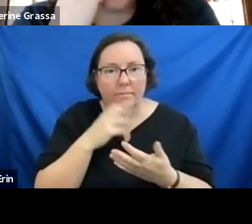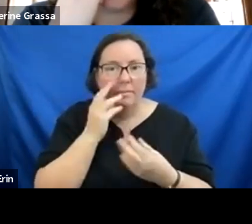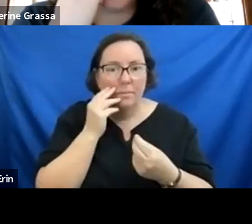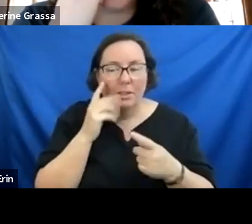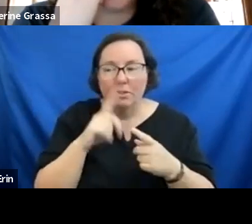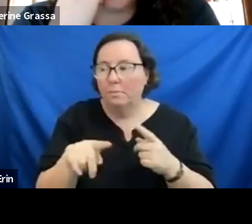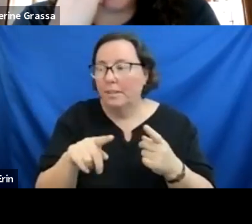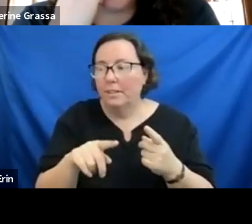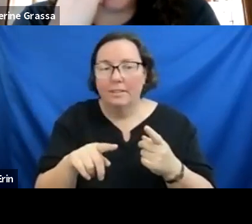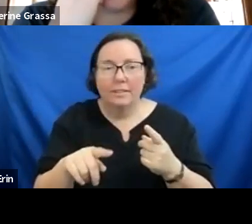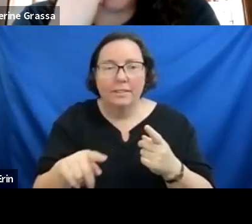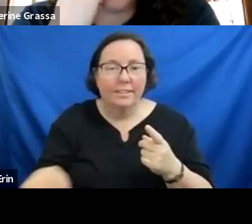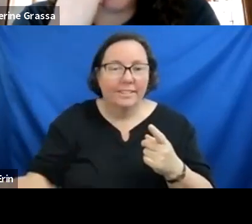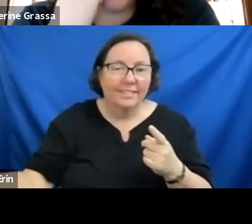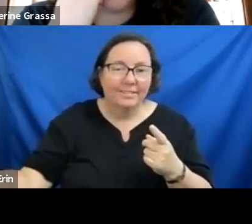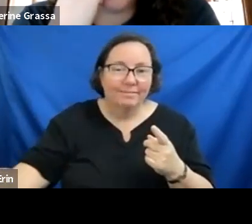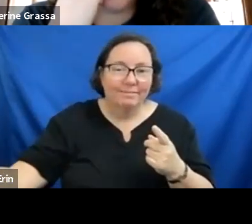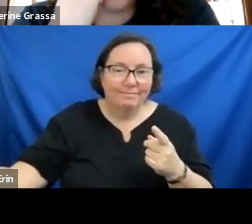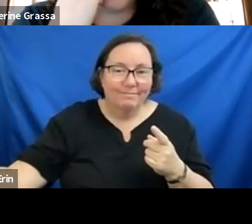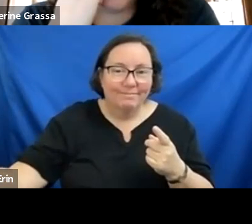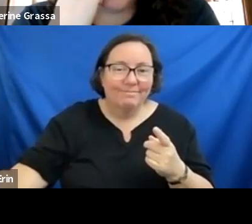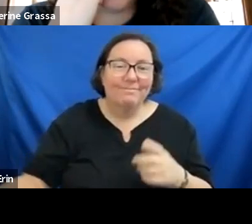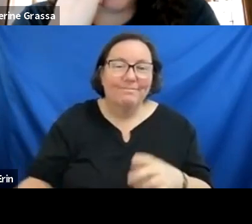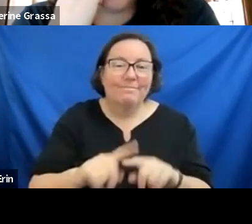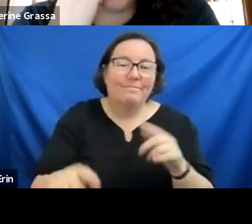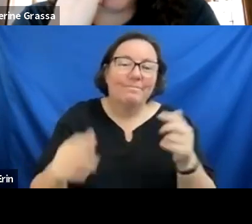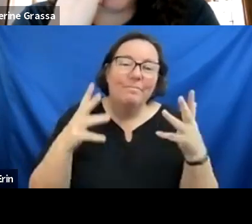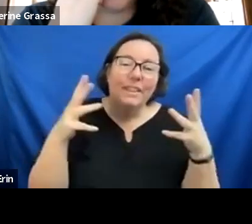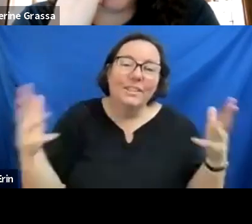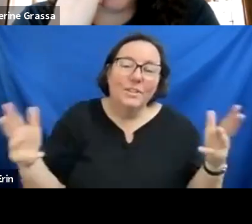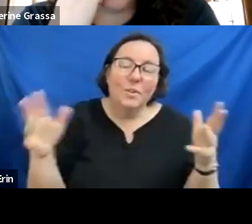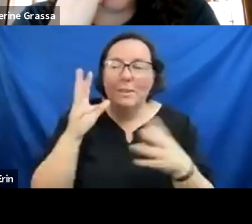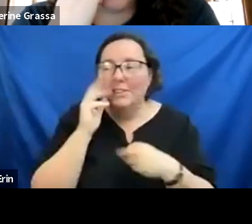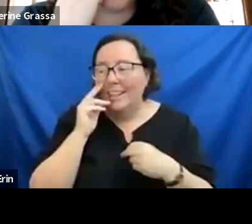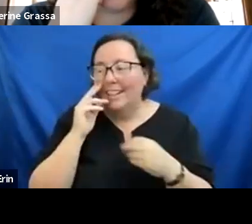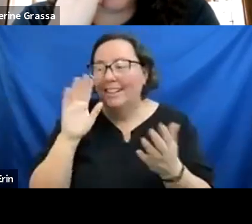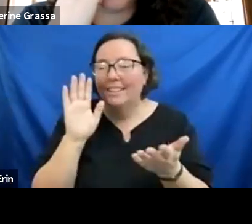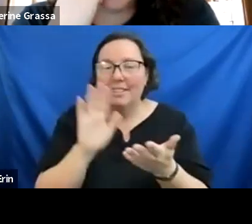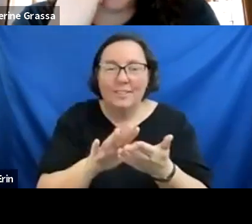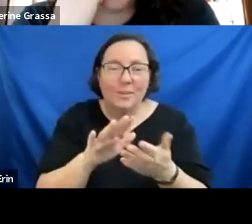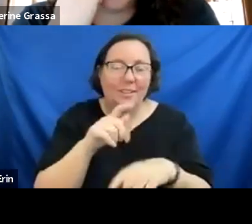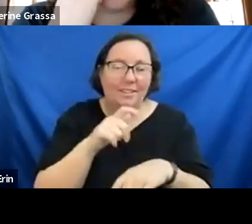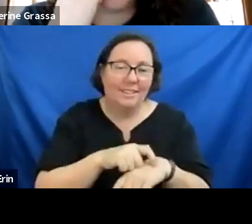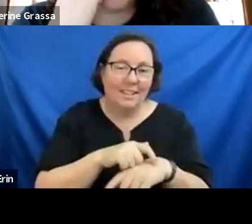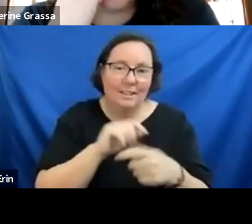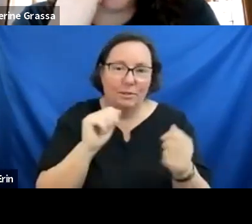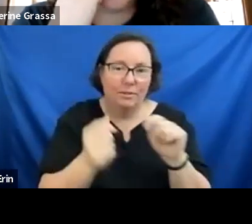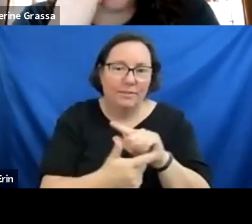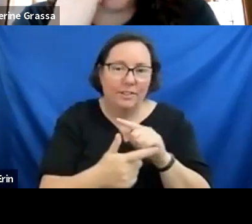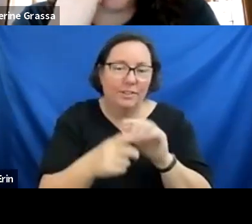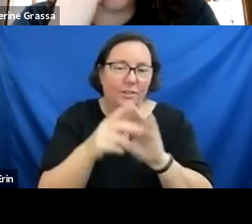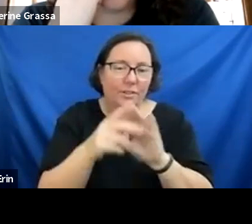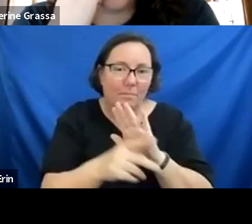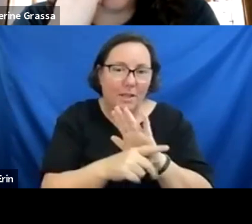And we have so much of this data and so little time to convert this to a